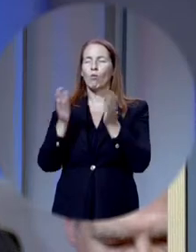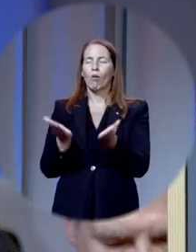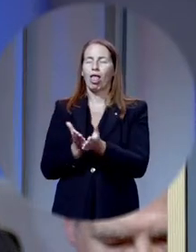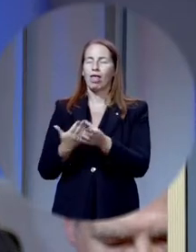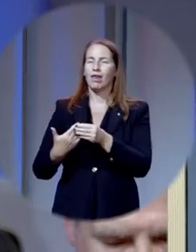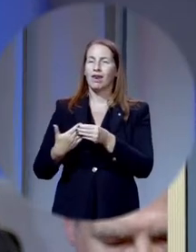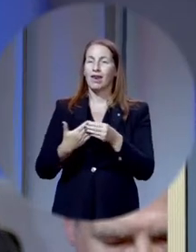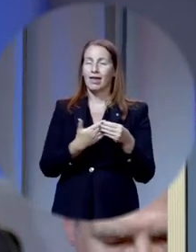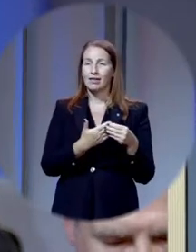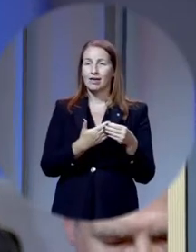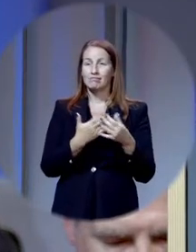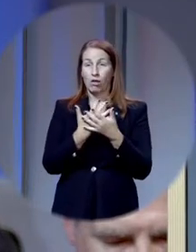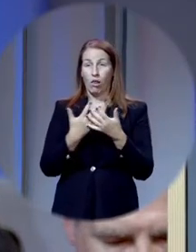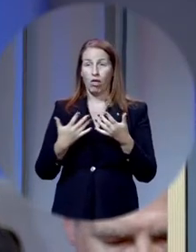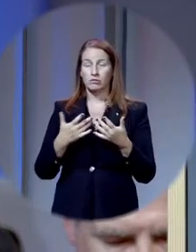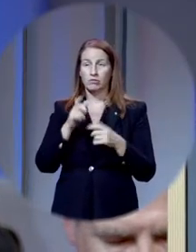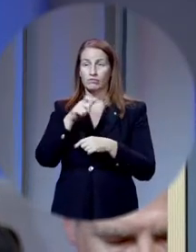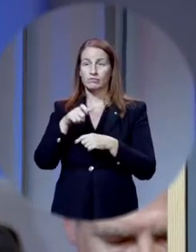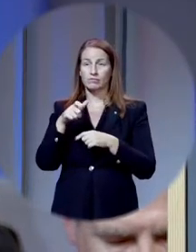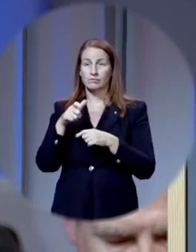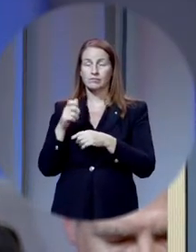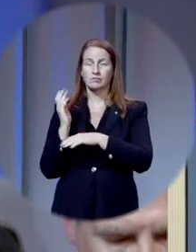are here with me today.